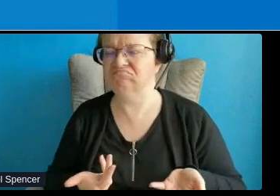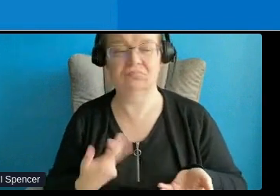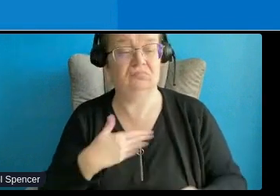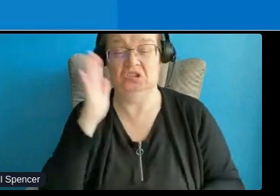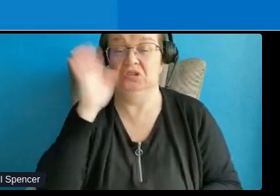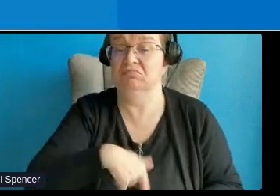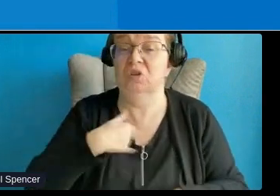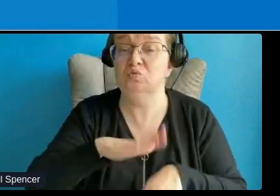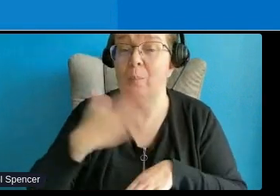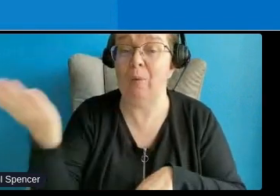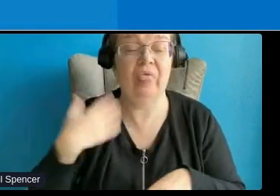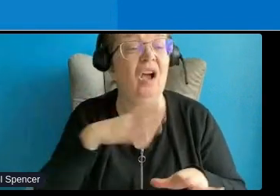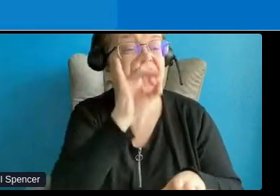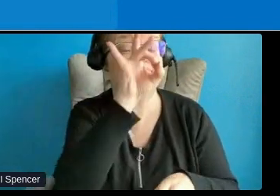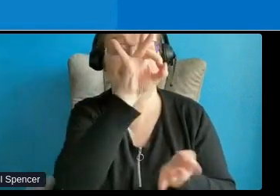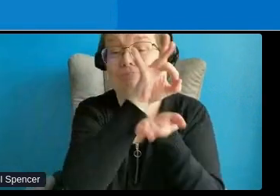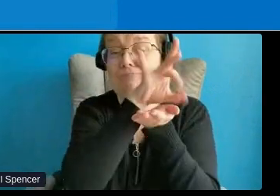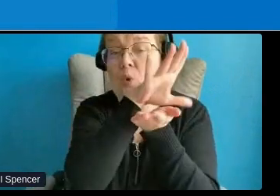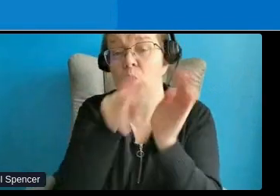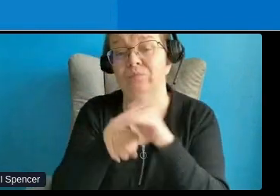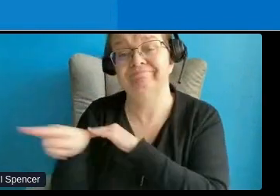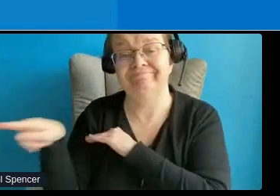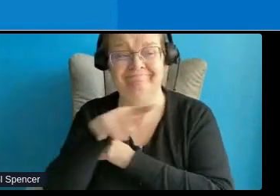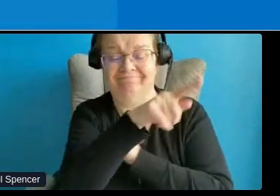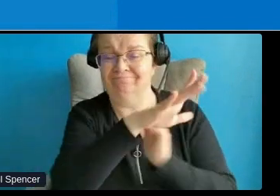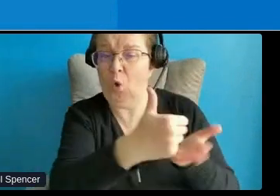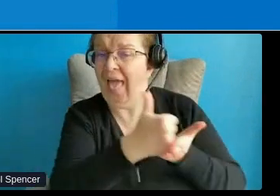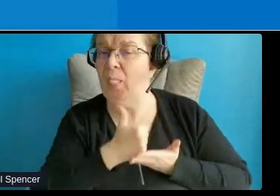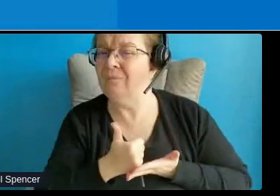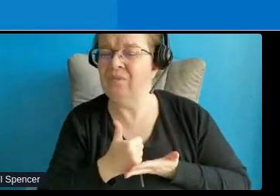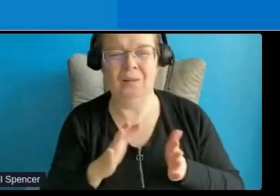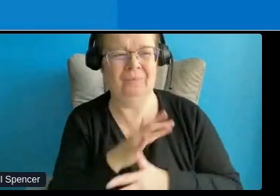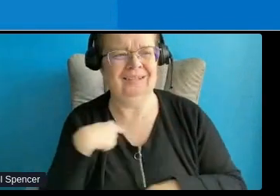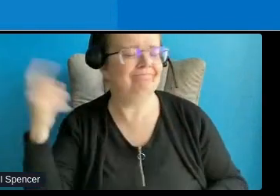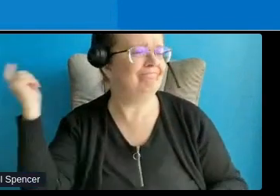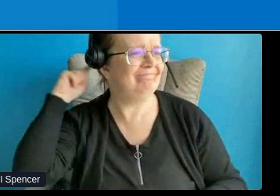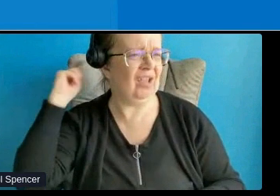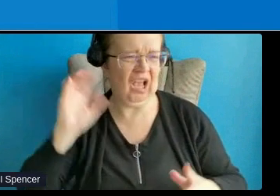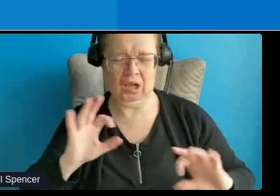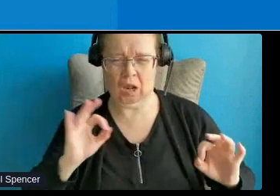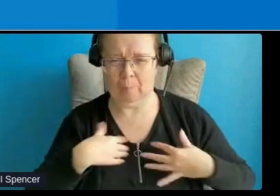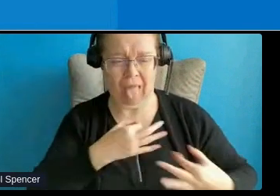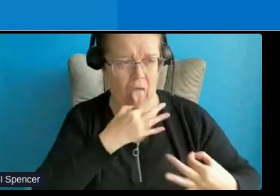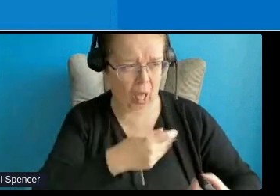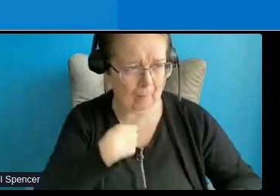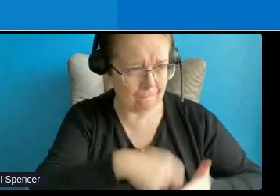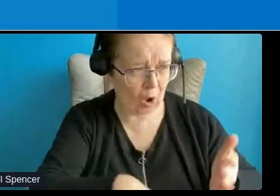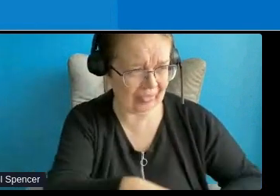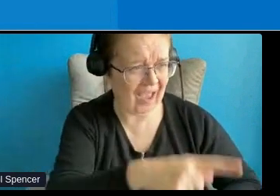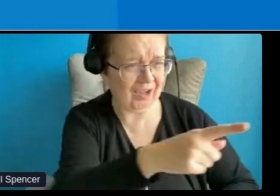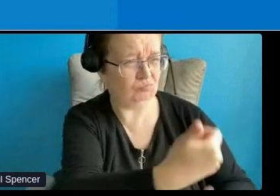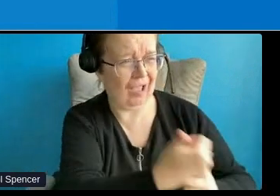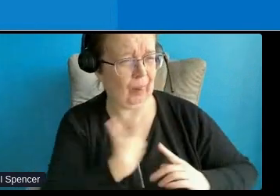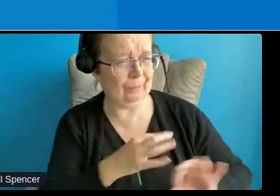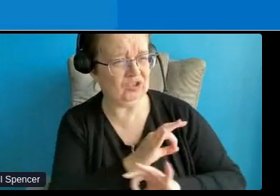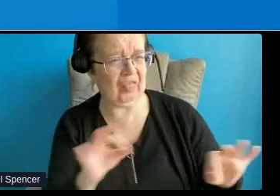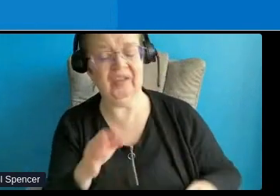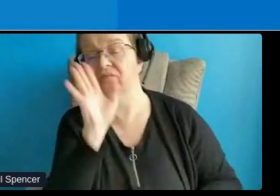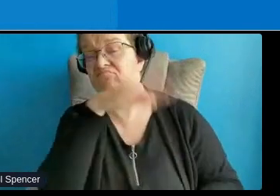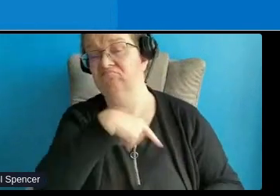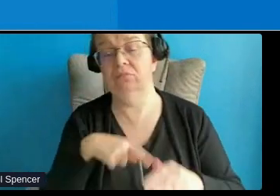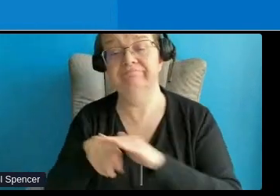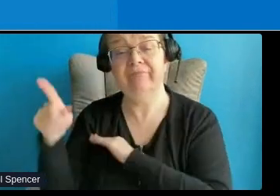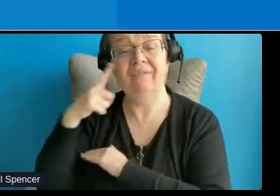they're going to walk away. And if people aren't being helpful, it's just no incentive to buy the products from those people. They'll go somewhere else. We know